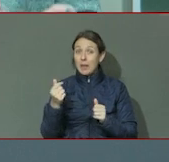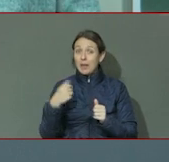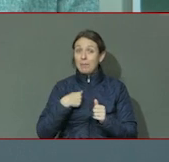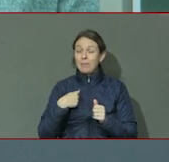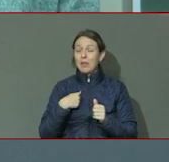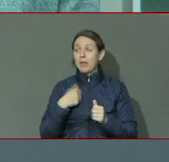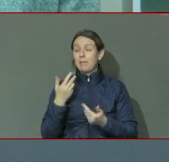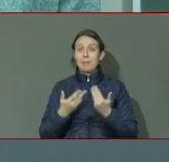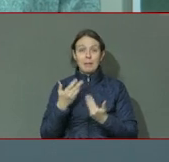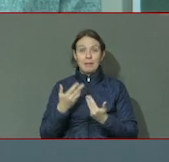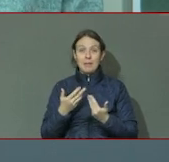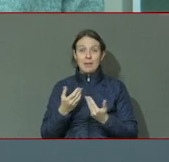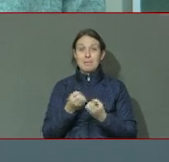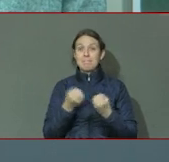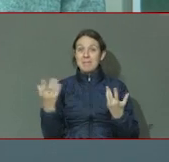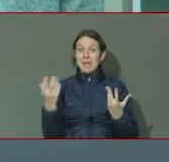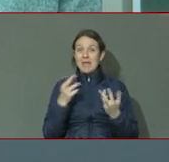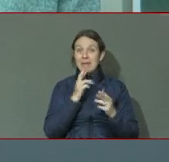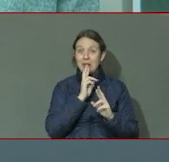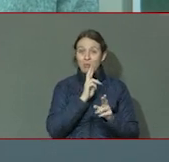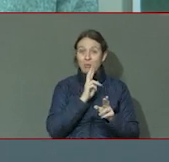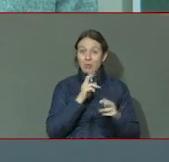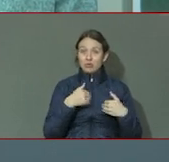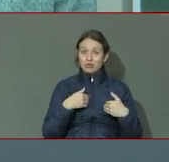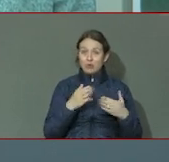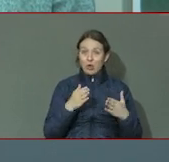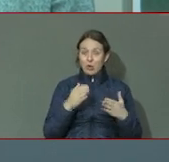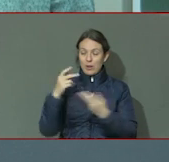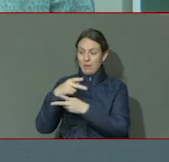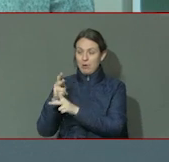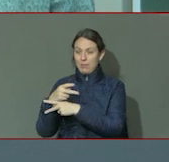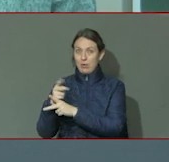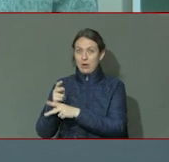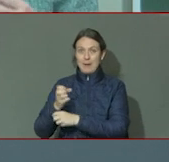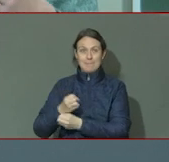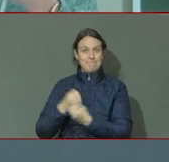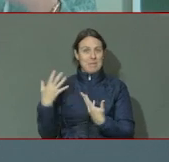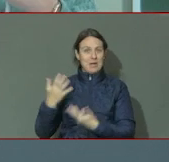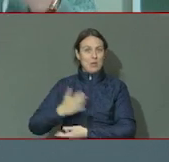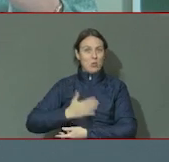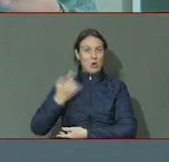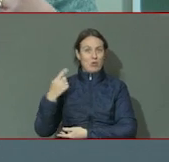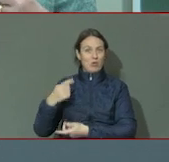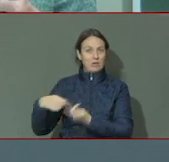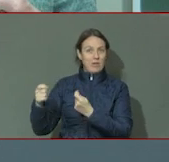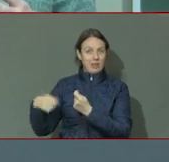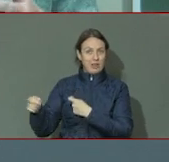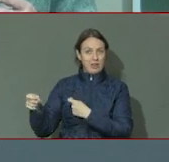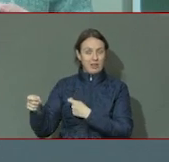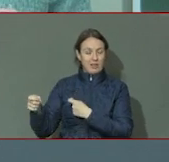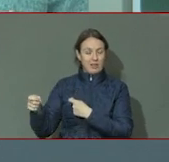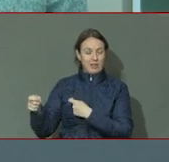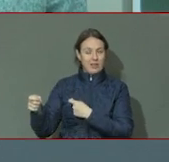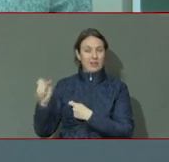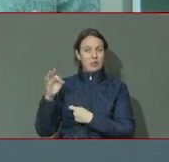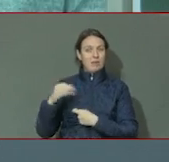a lot of reagents, I want a lot of products because I want to sell them. So it makes economic sense